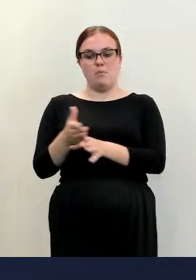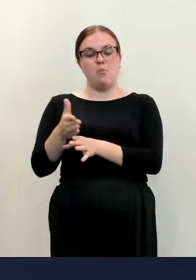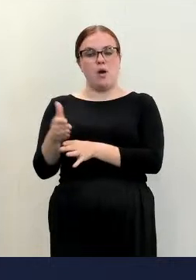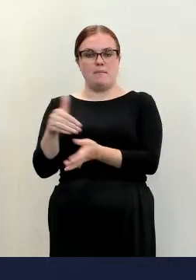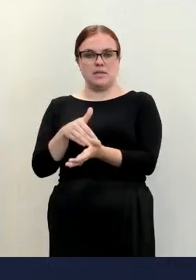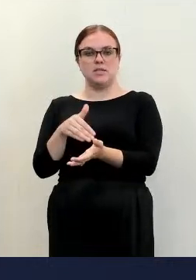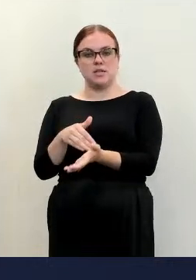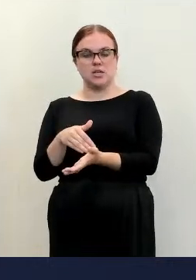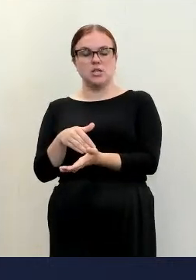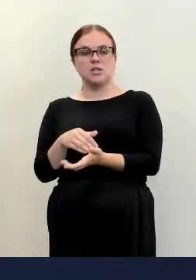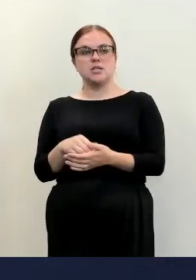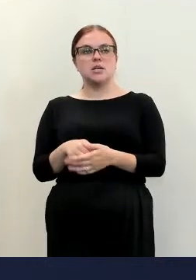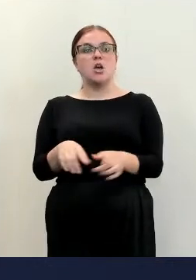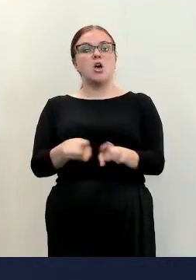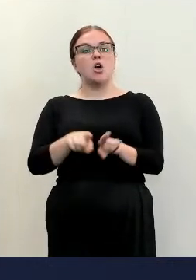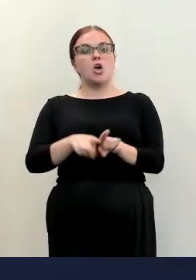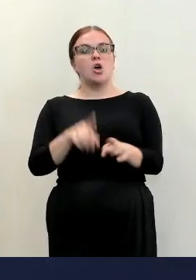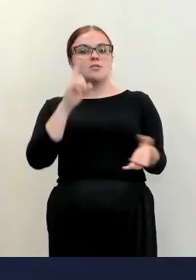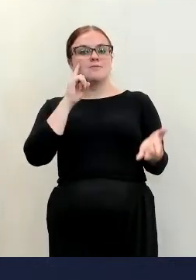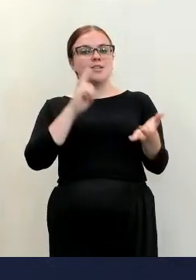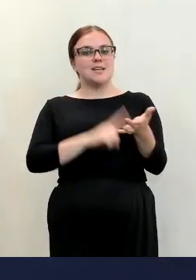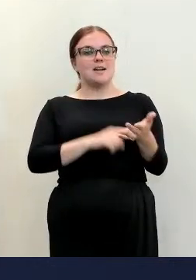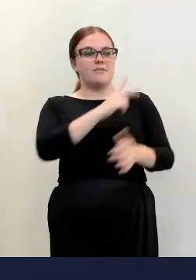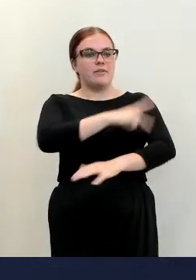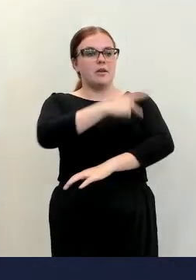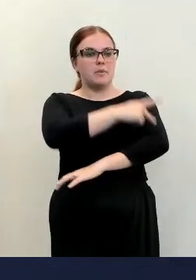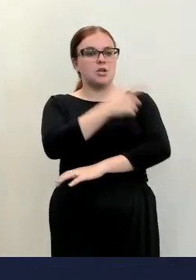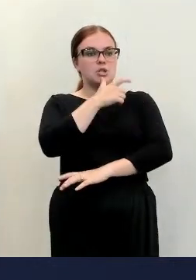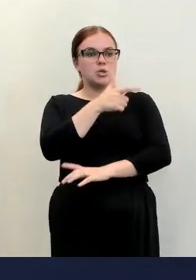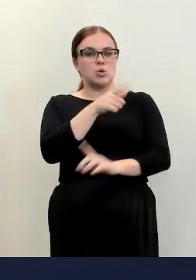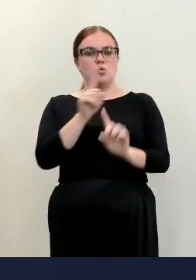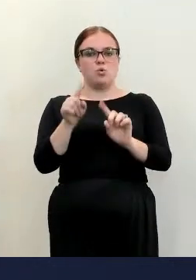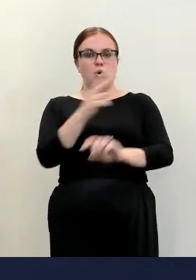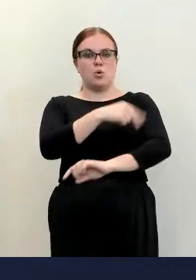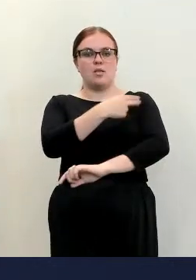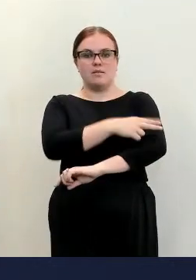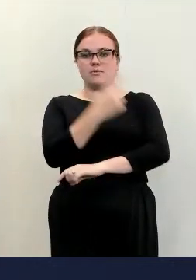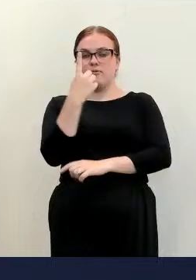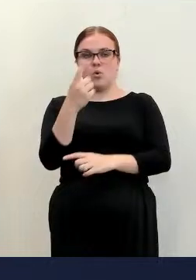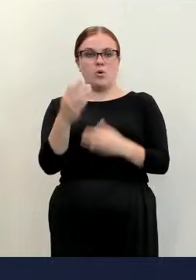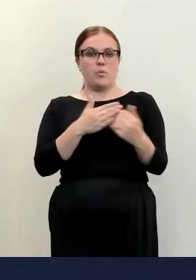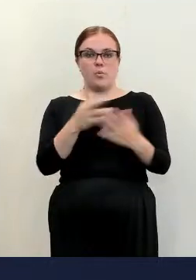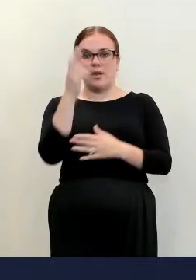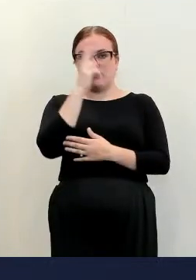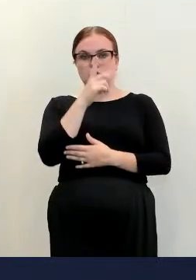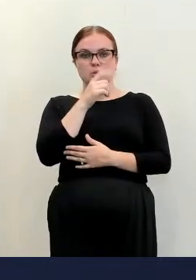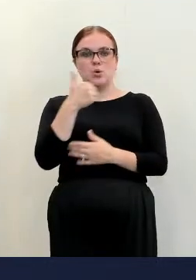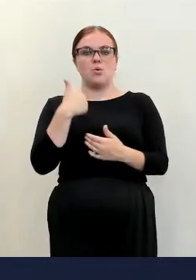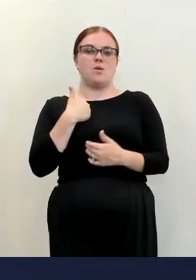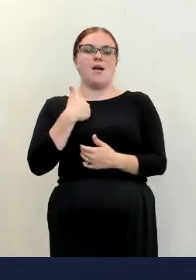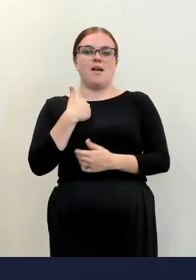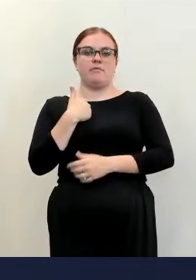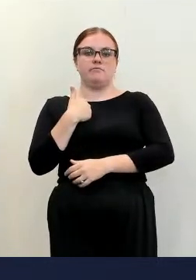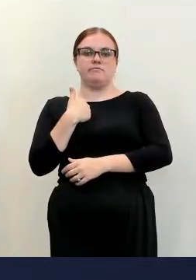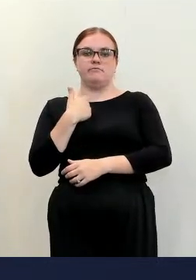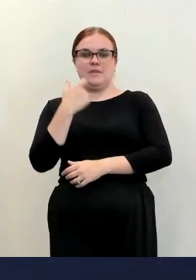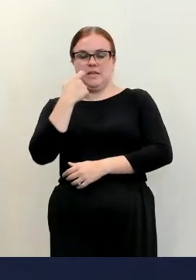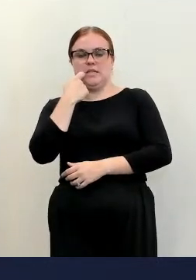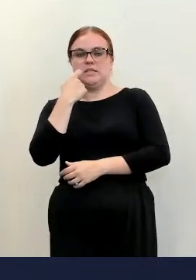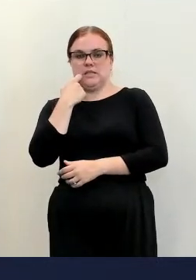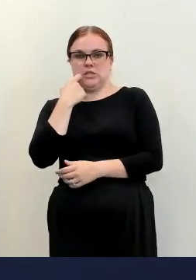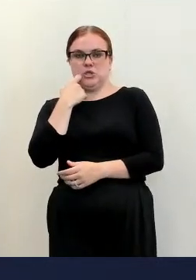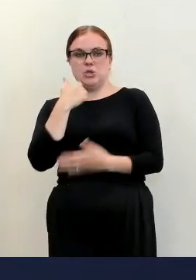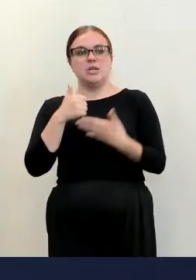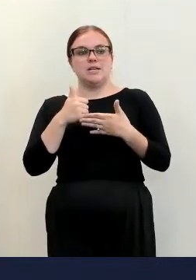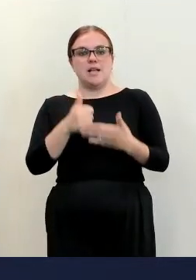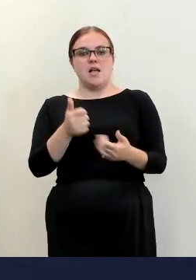and also to identify patients who are admitted to the hospital for whatever reason who have a substance use disorder and you know,